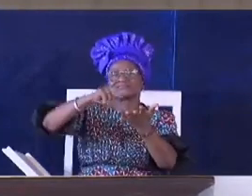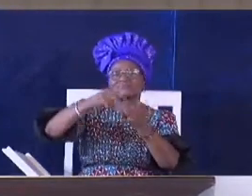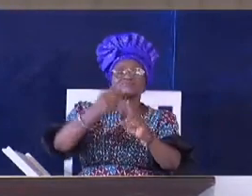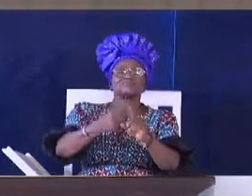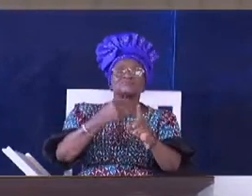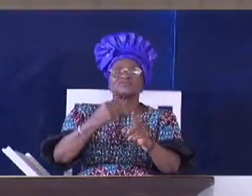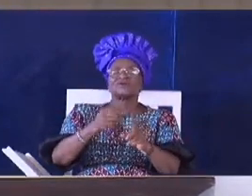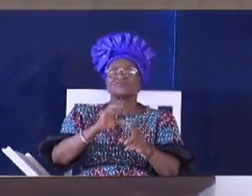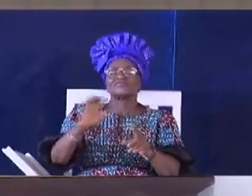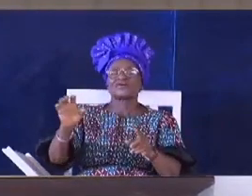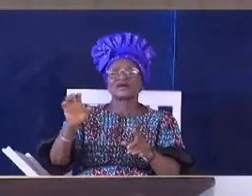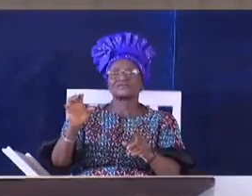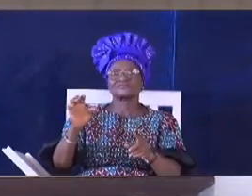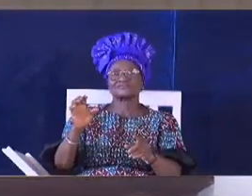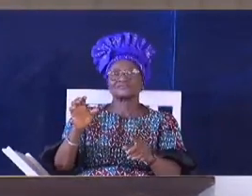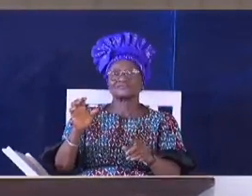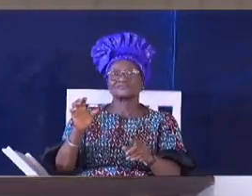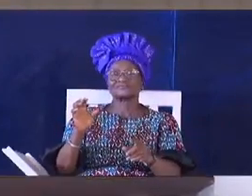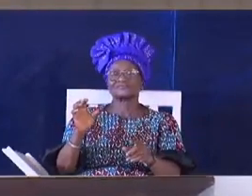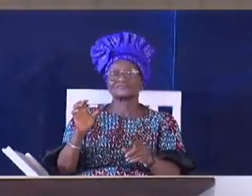from verse